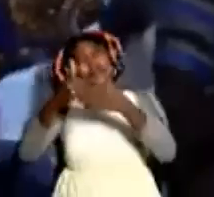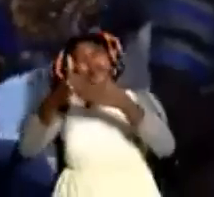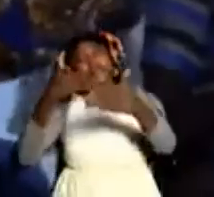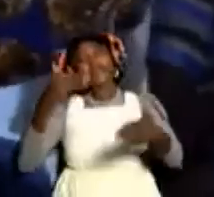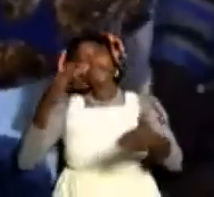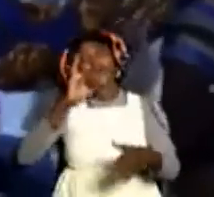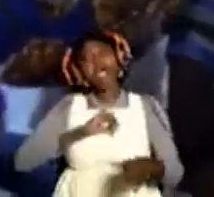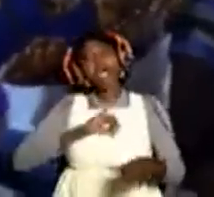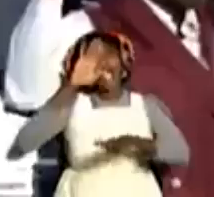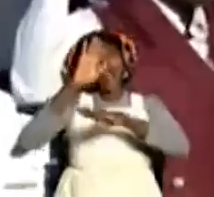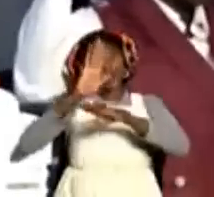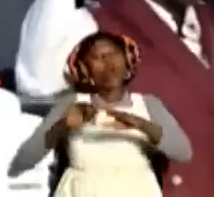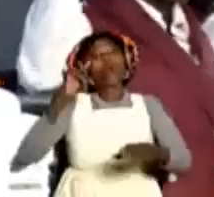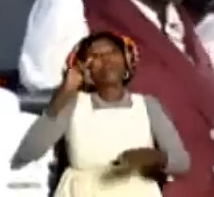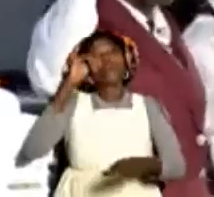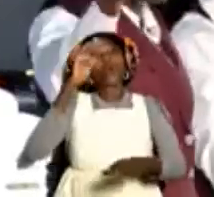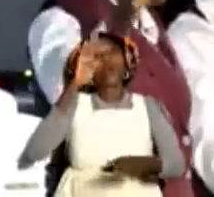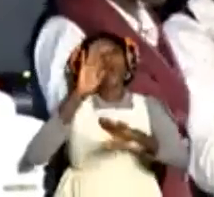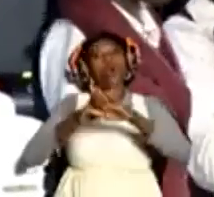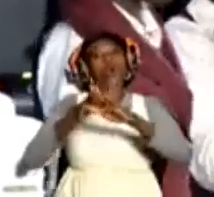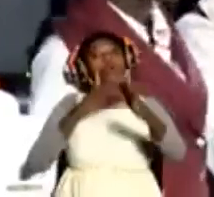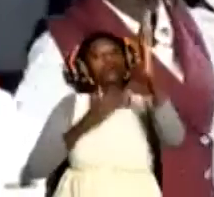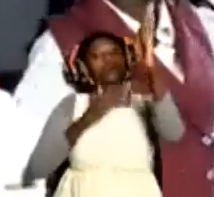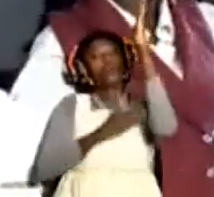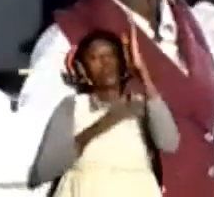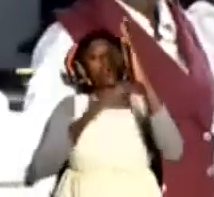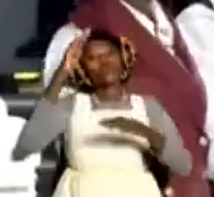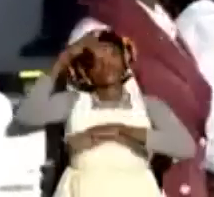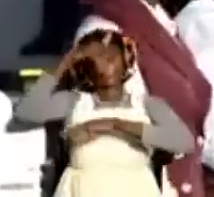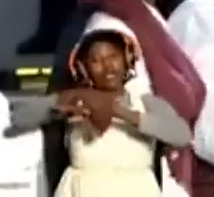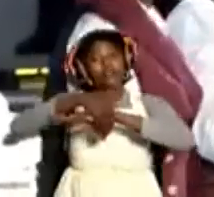Before I call on God tonight,